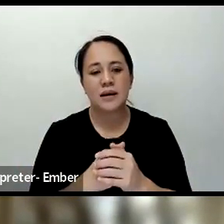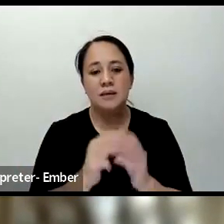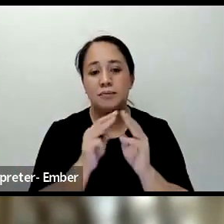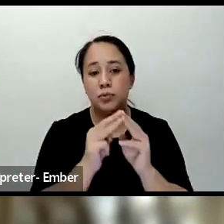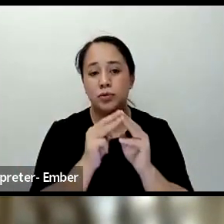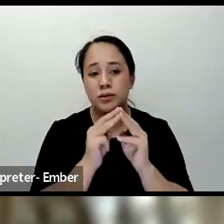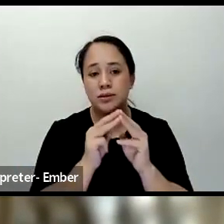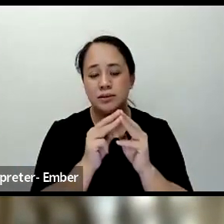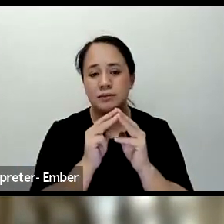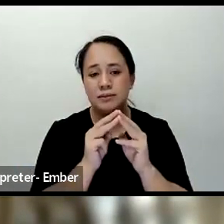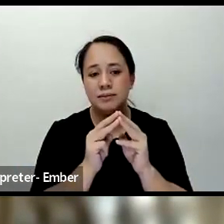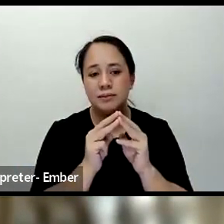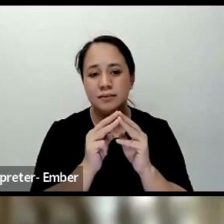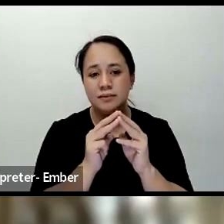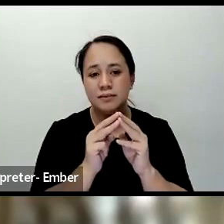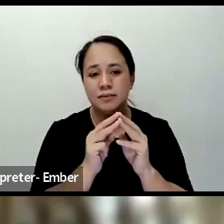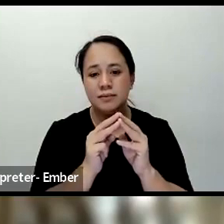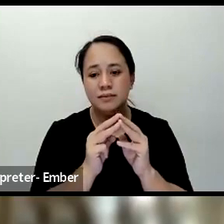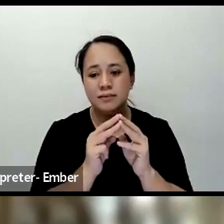Mindanao,